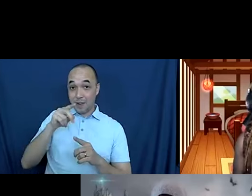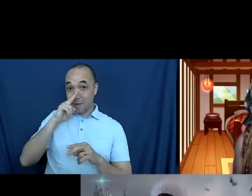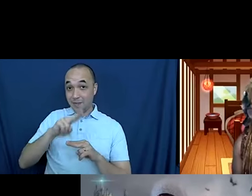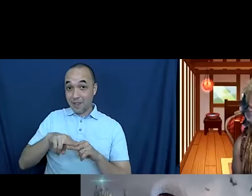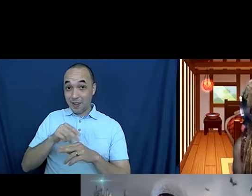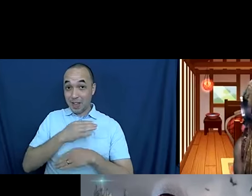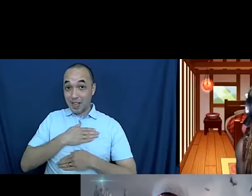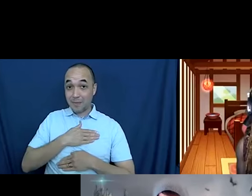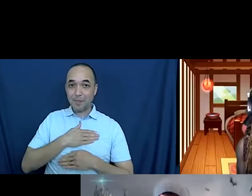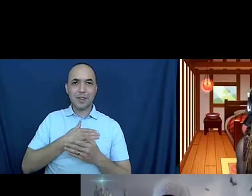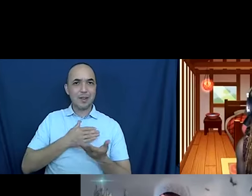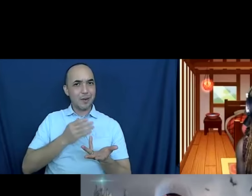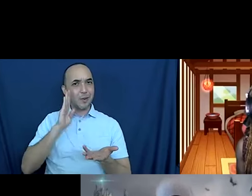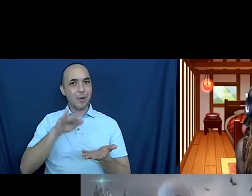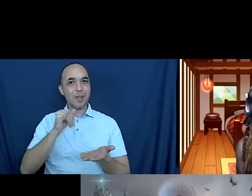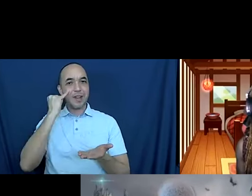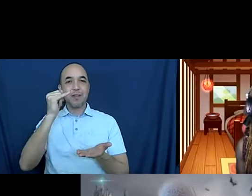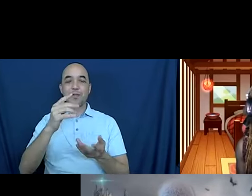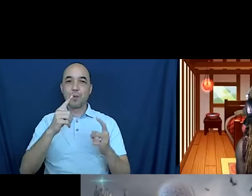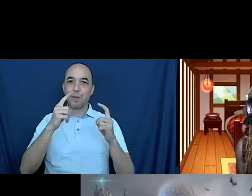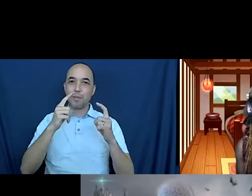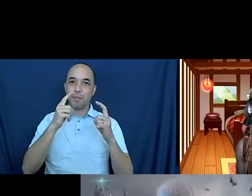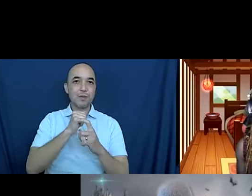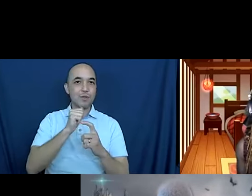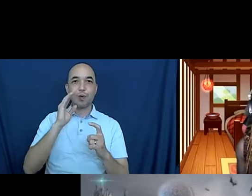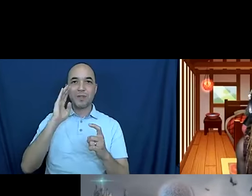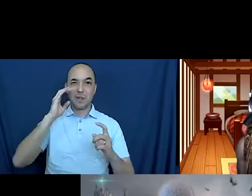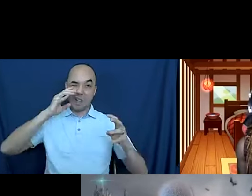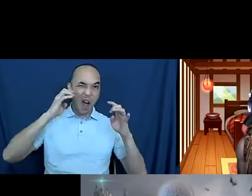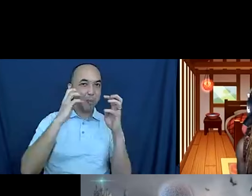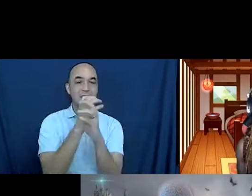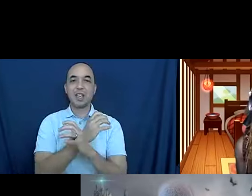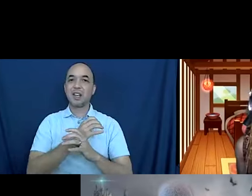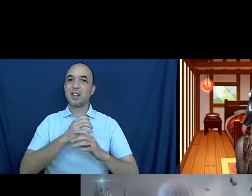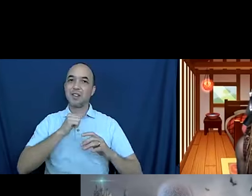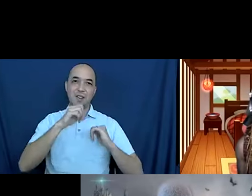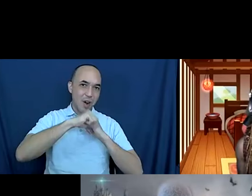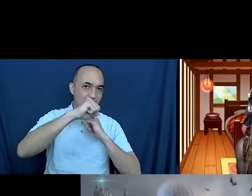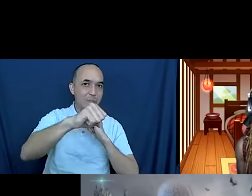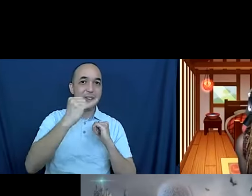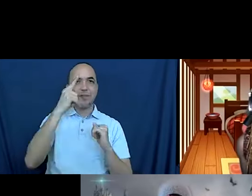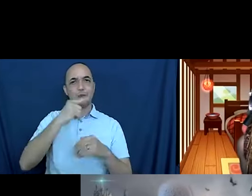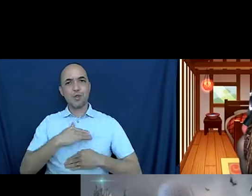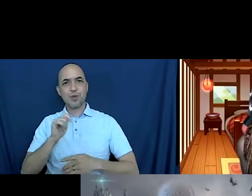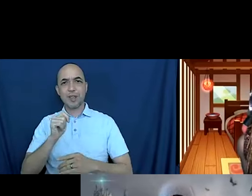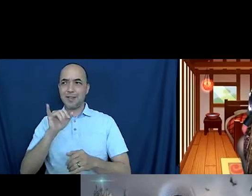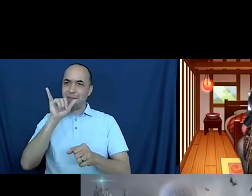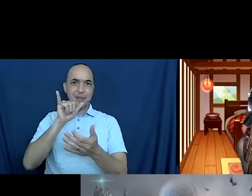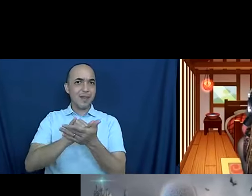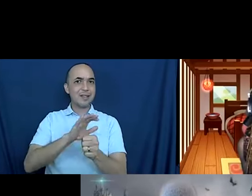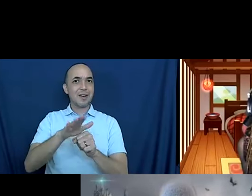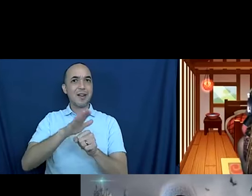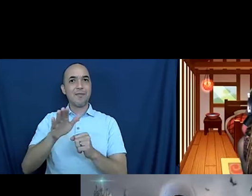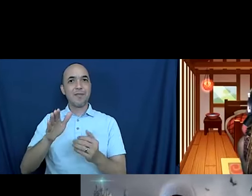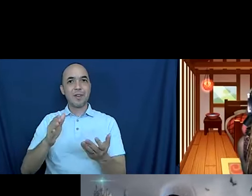don't feel as complicated as some other people's, if they don't feel as long drawn out, if you're having fun, that's more than enough. Like, one of the most